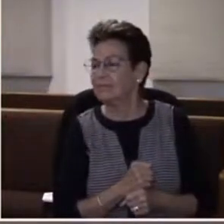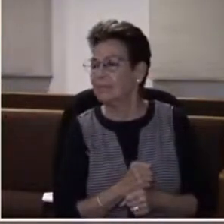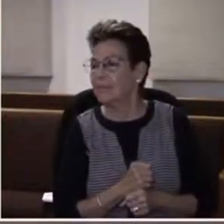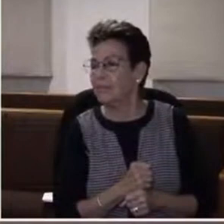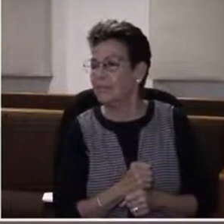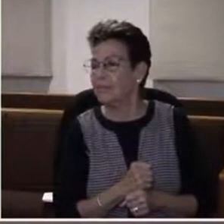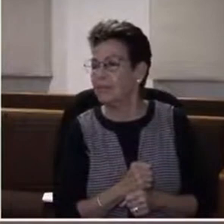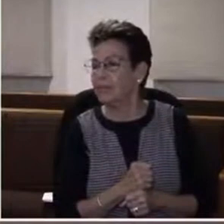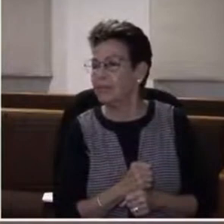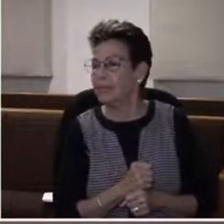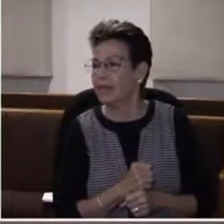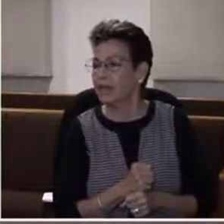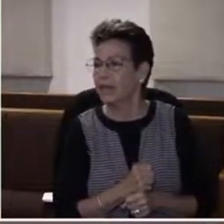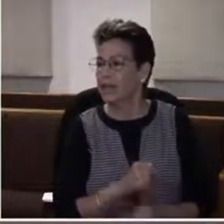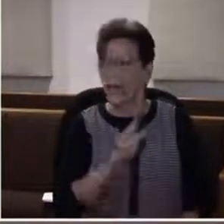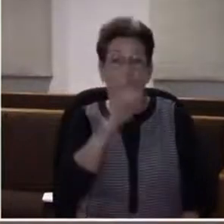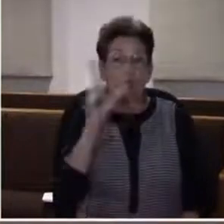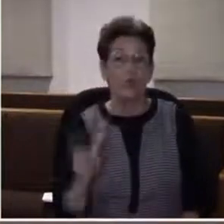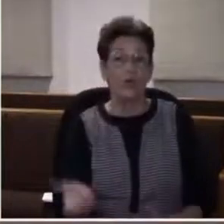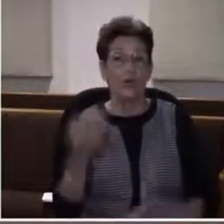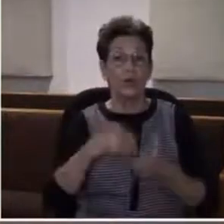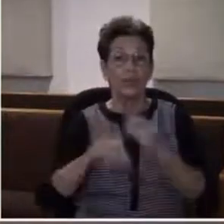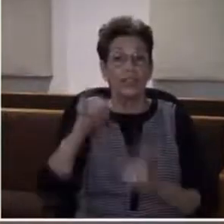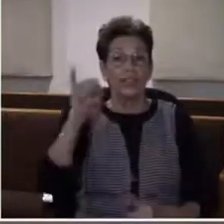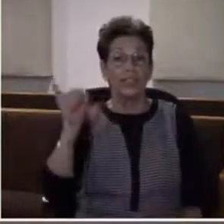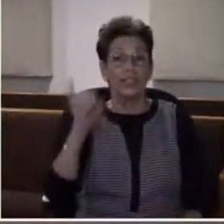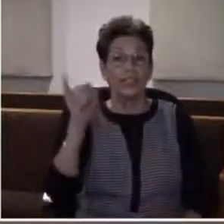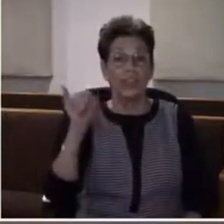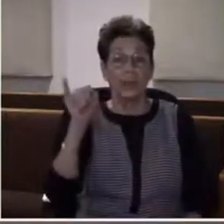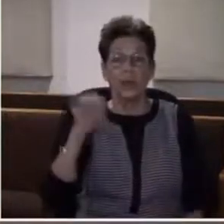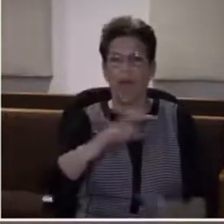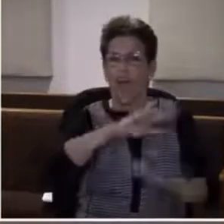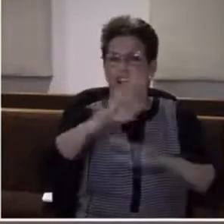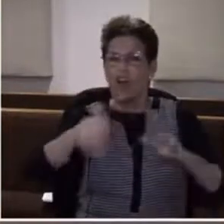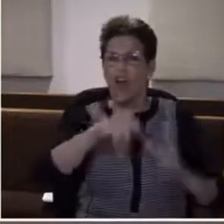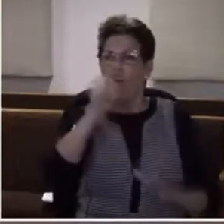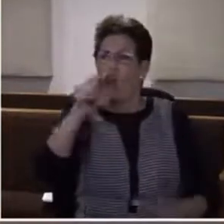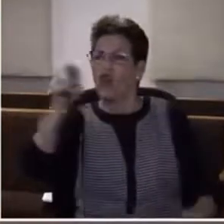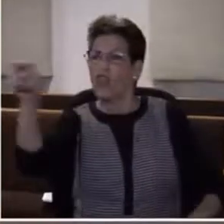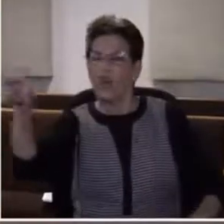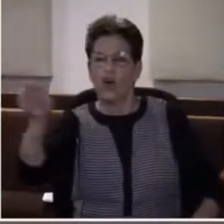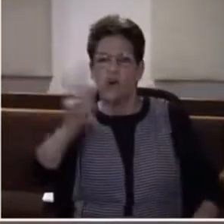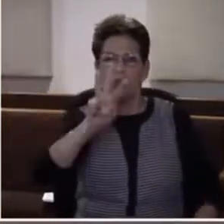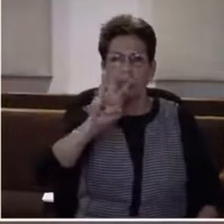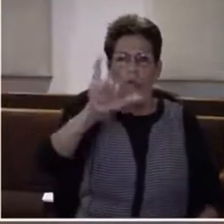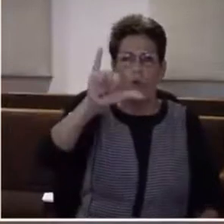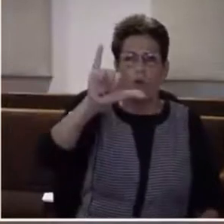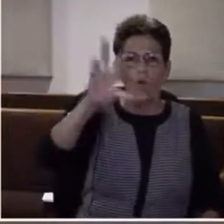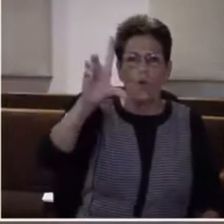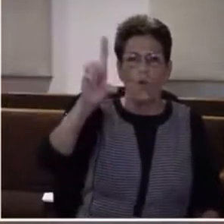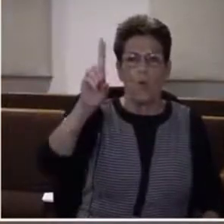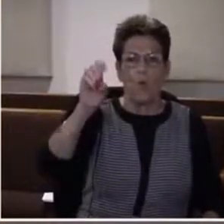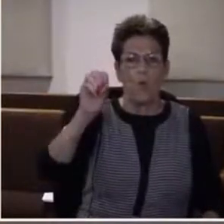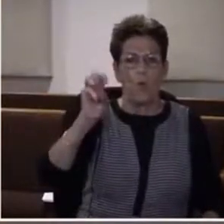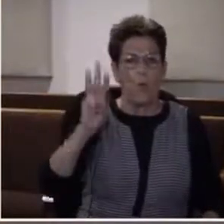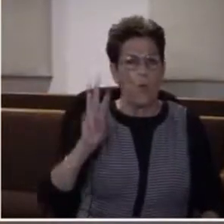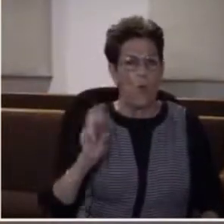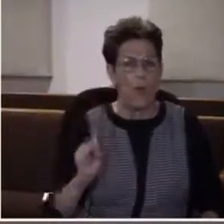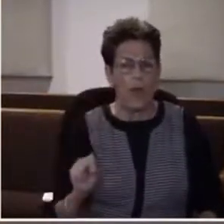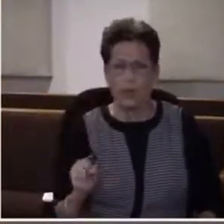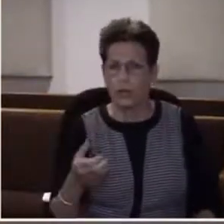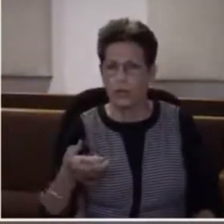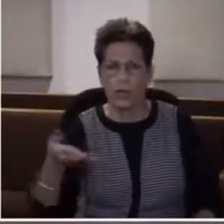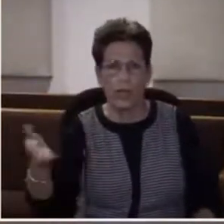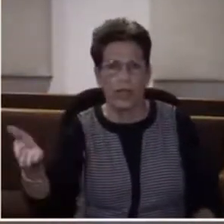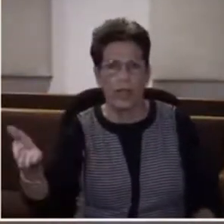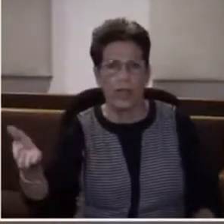the Lord was in Israel and he said to all of those widows, you people stink. I